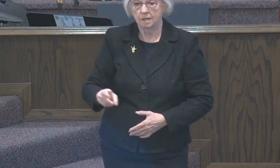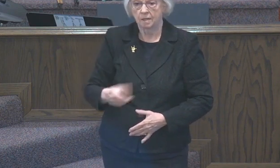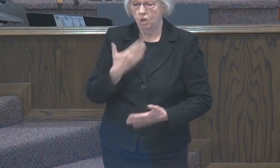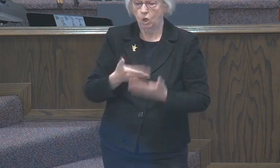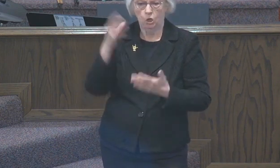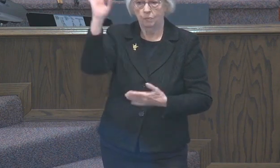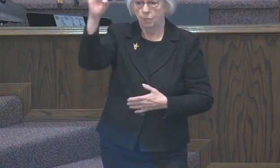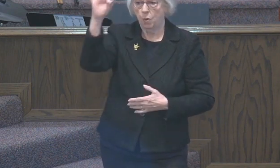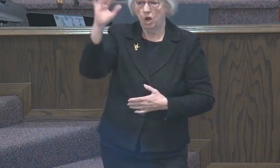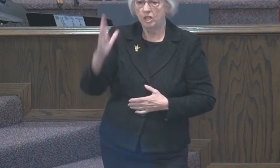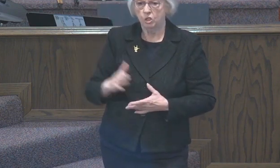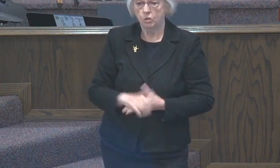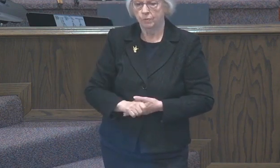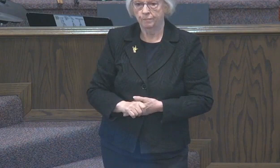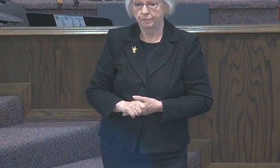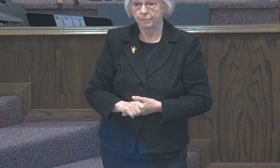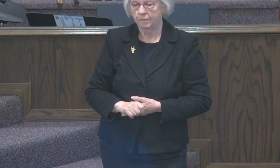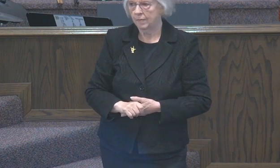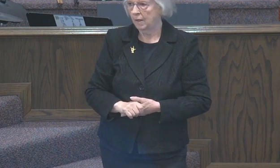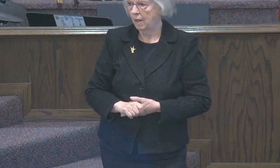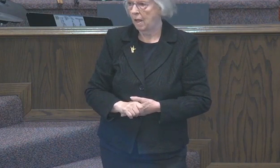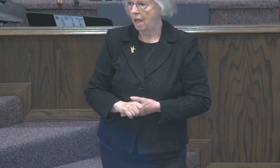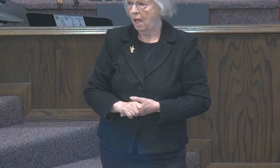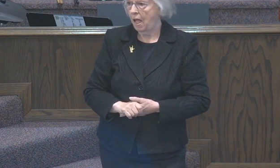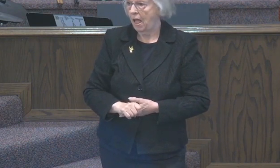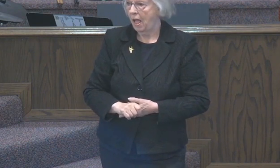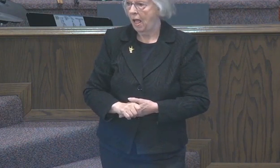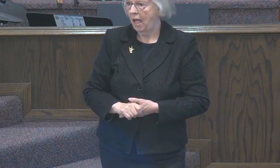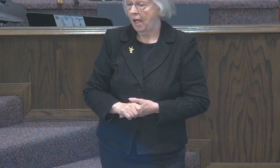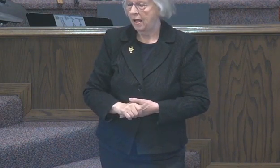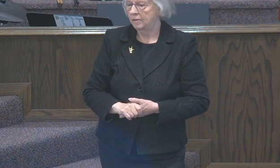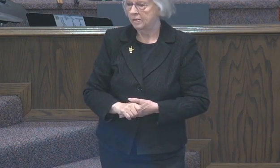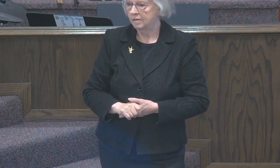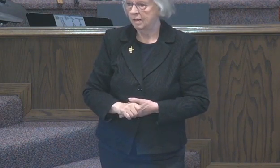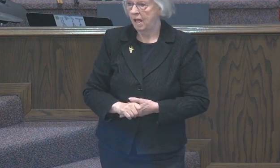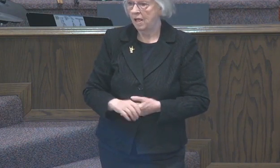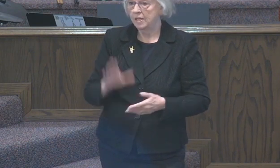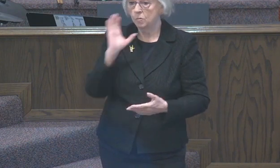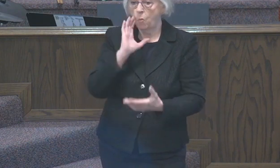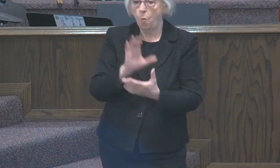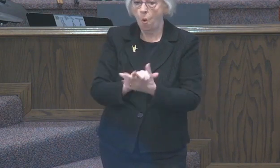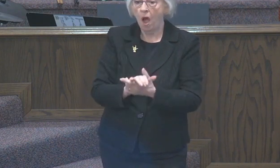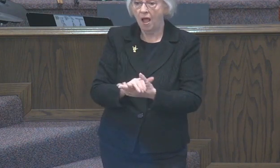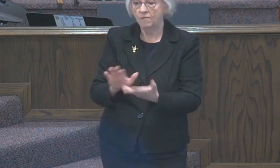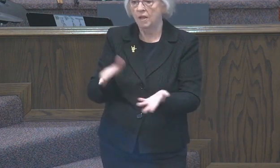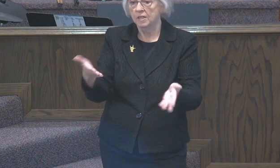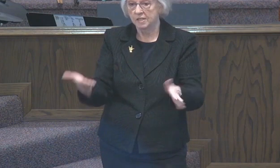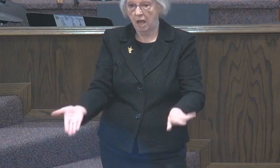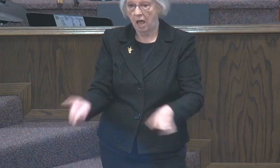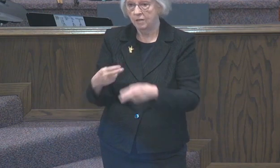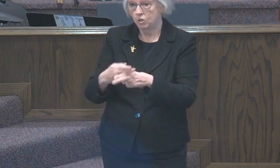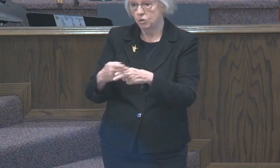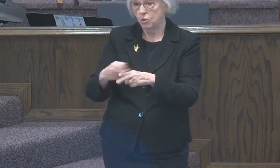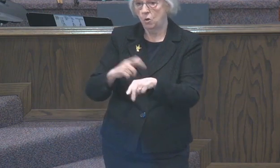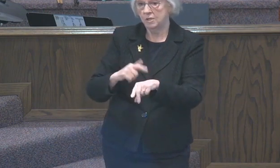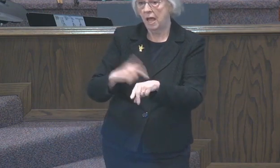And it's a book called Divine Interruption. I'm probably going to get it. I'm probably going to read it. Probably going to teach it at some point.